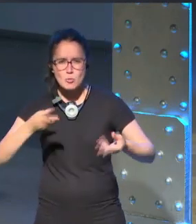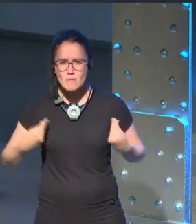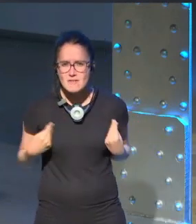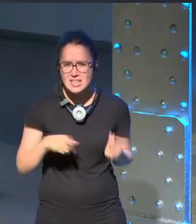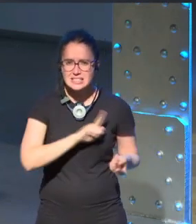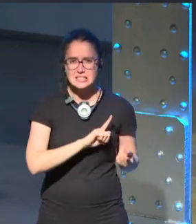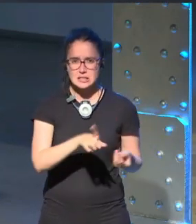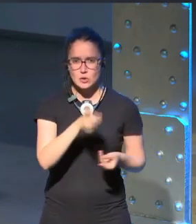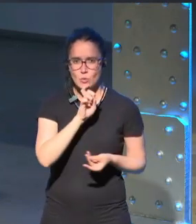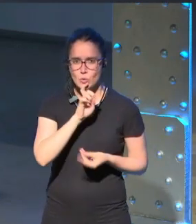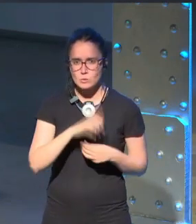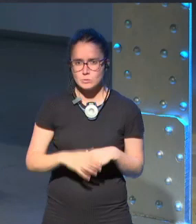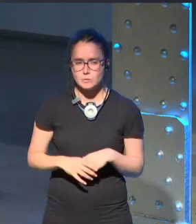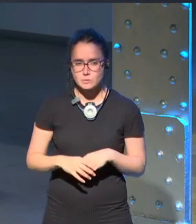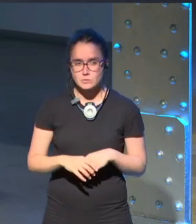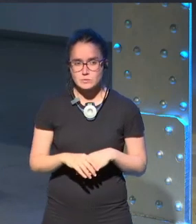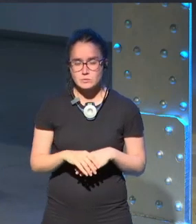White House with the media?